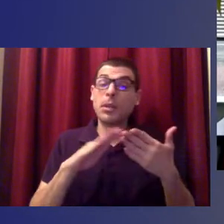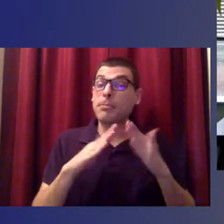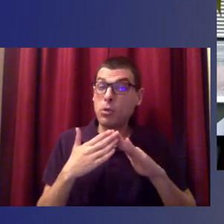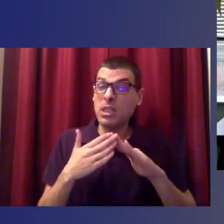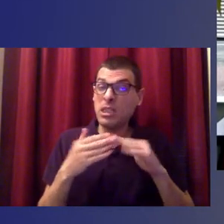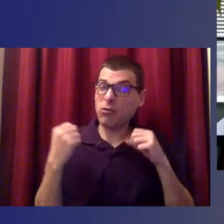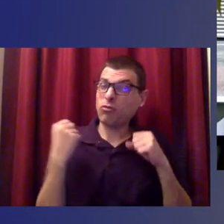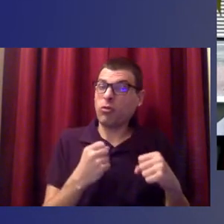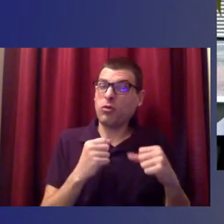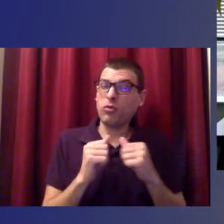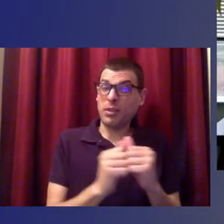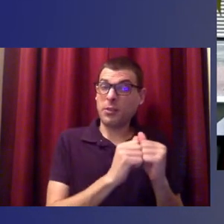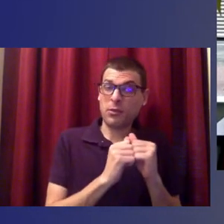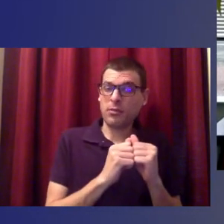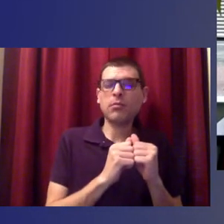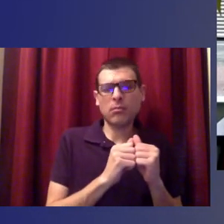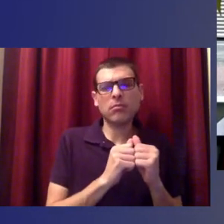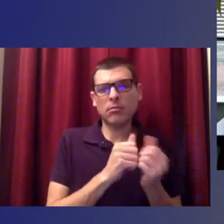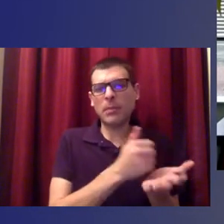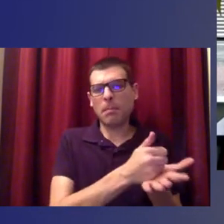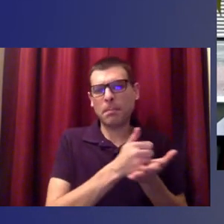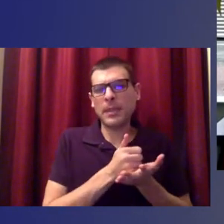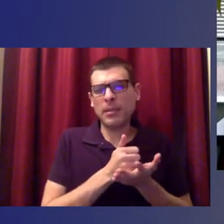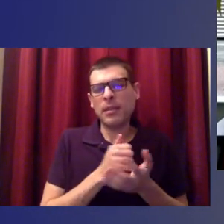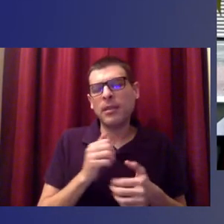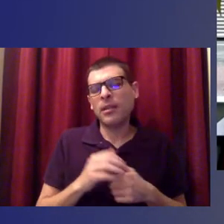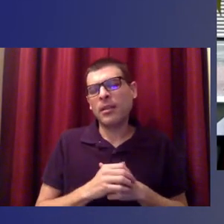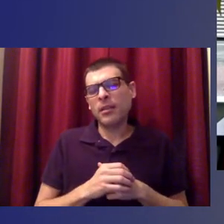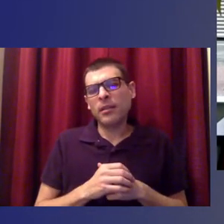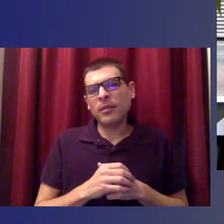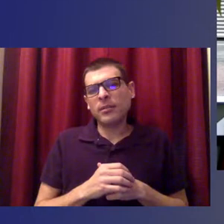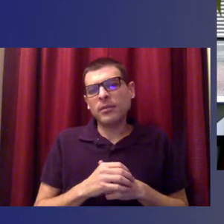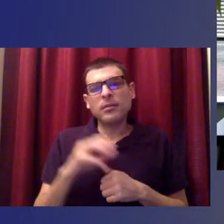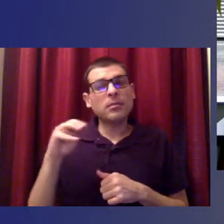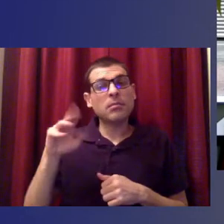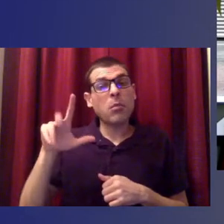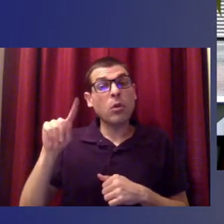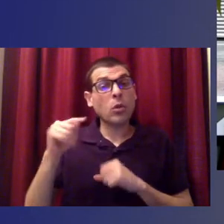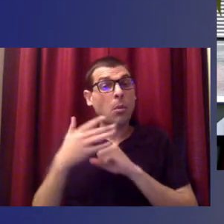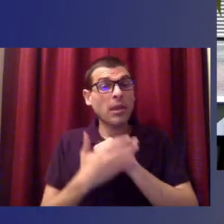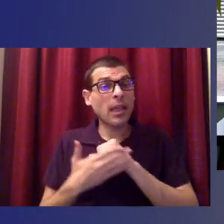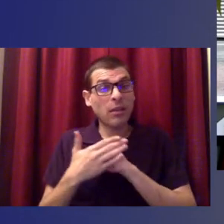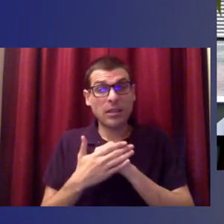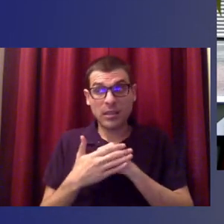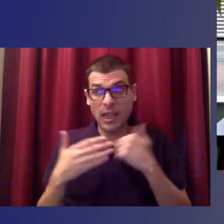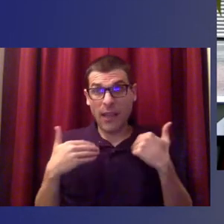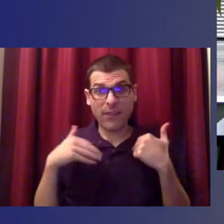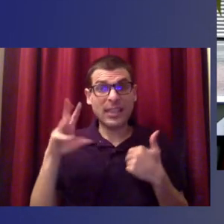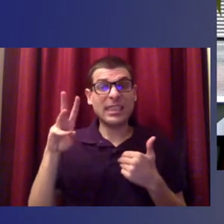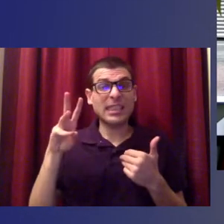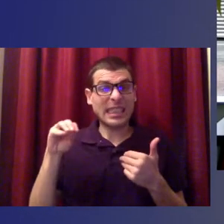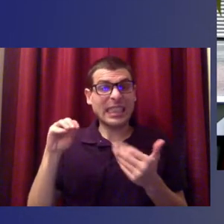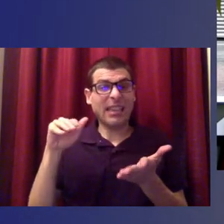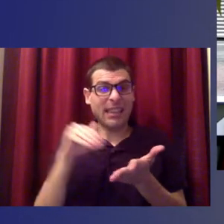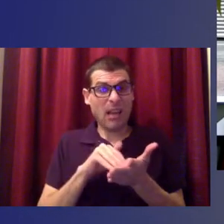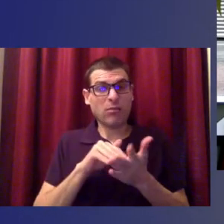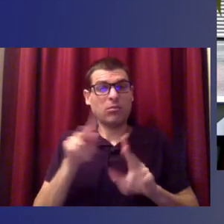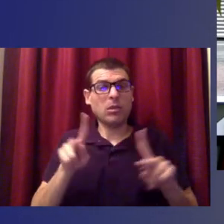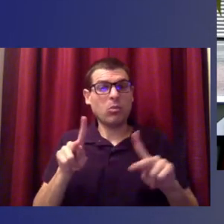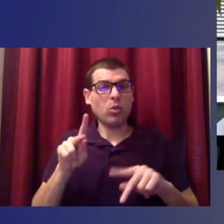I see Multnomah County's 6,000 employees who show up for work every day,